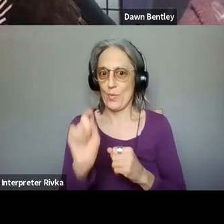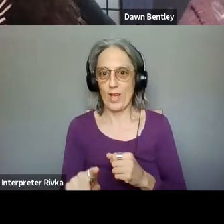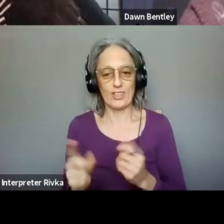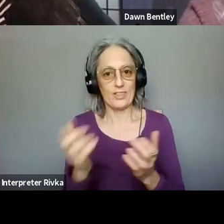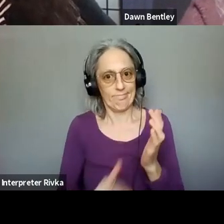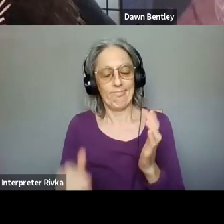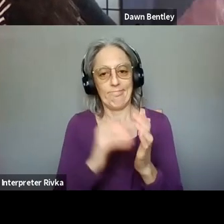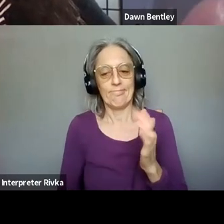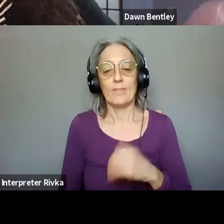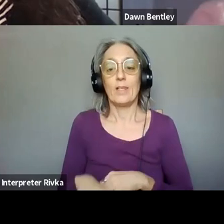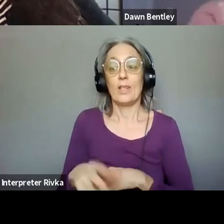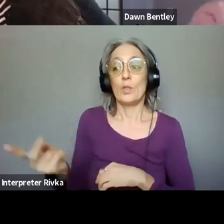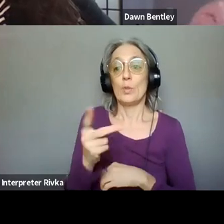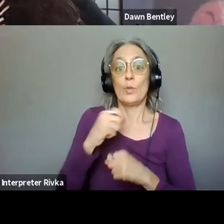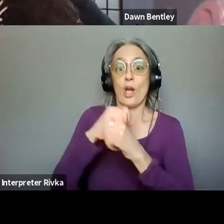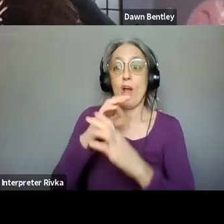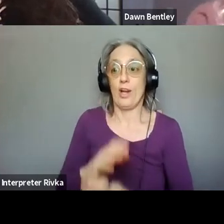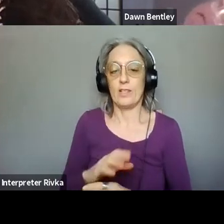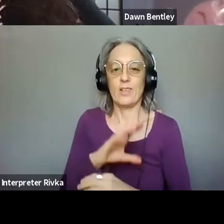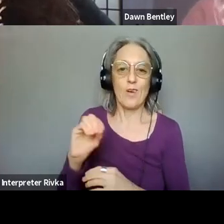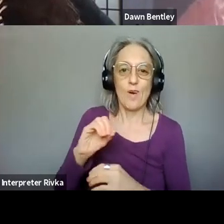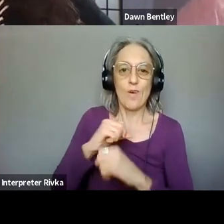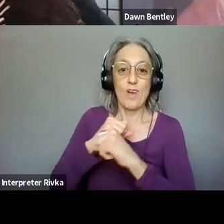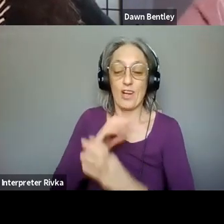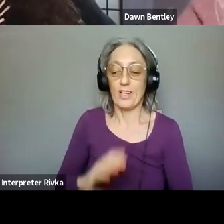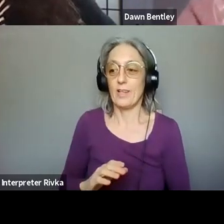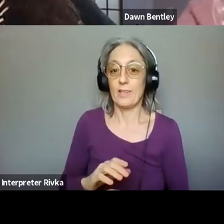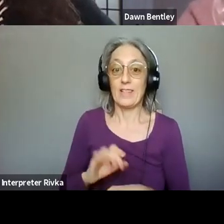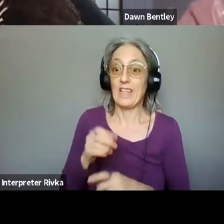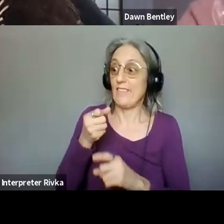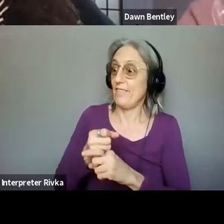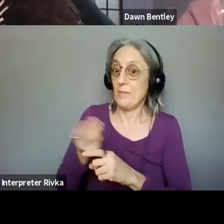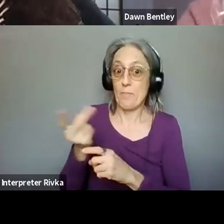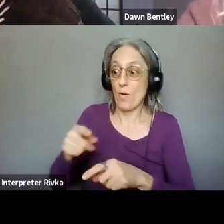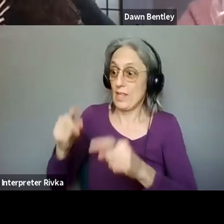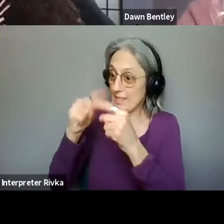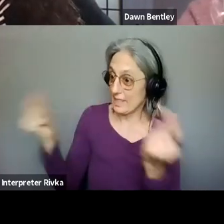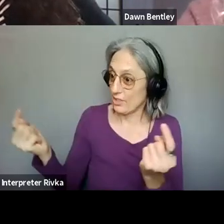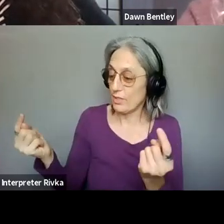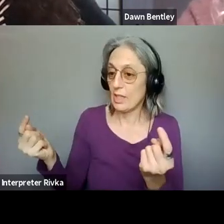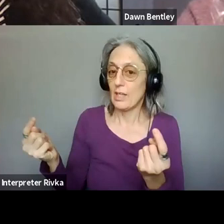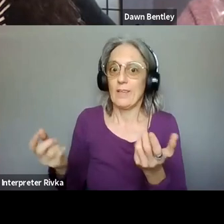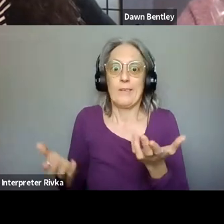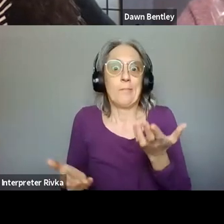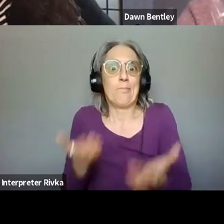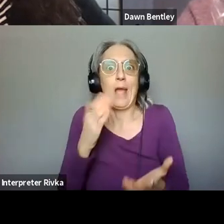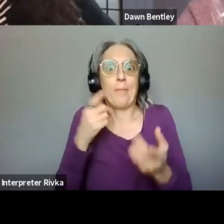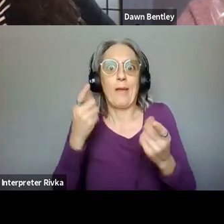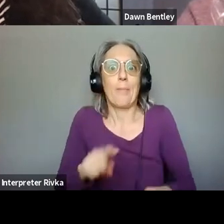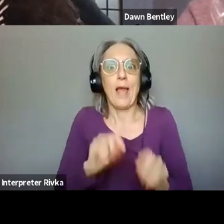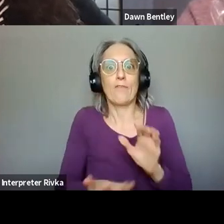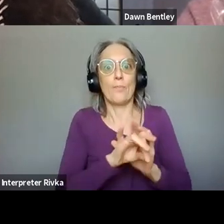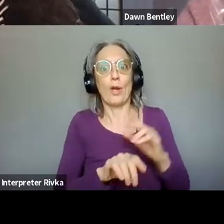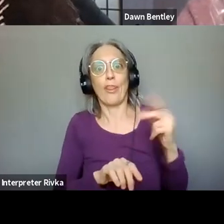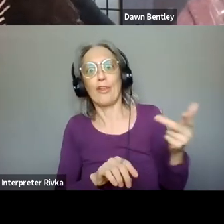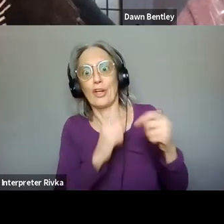there's disagreements between the guardians, runs the risk of eventually just having a third-party guardian appointed, which can be really upsetting